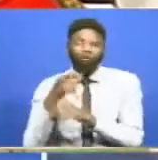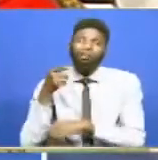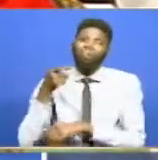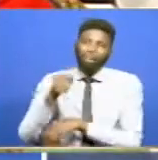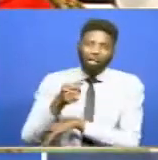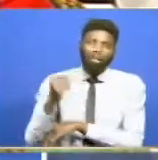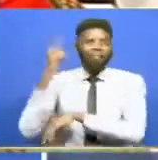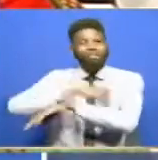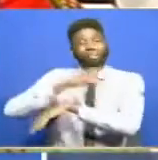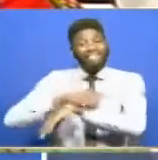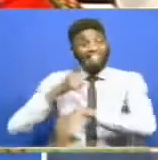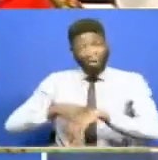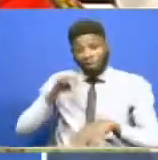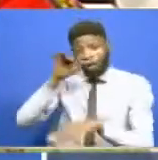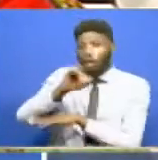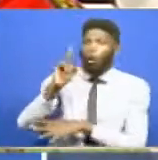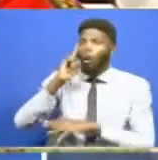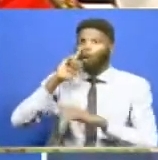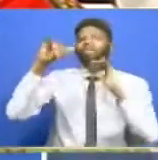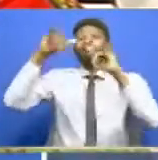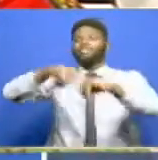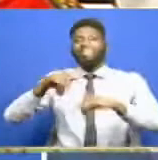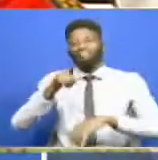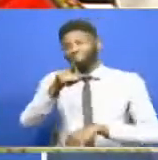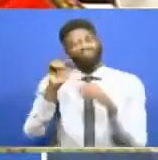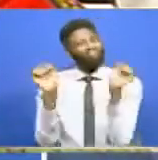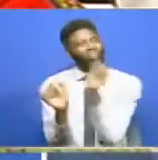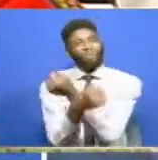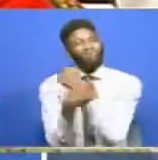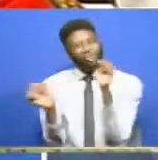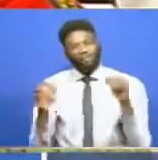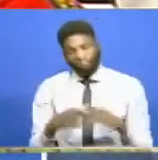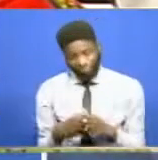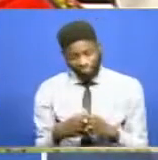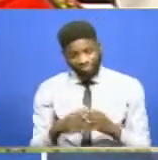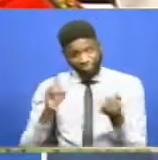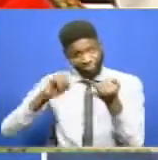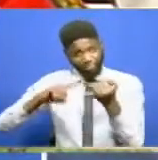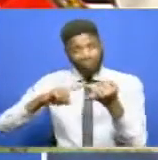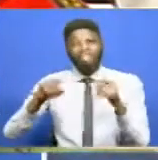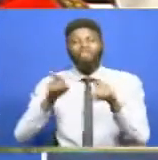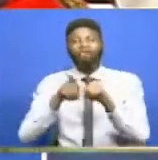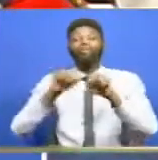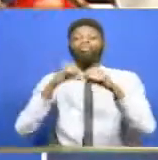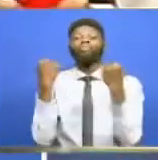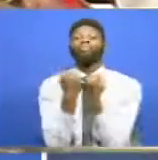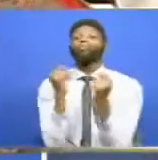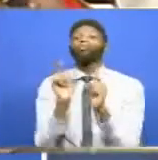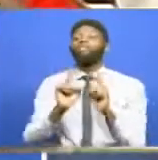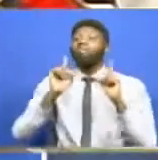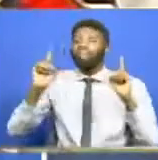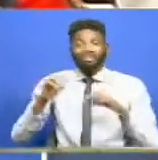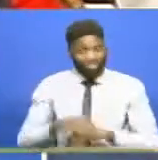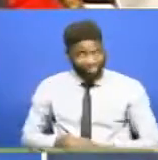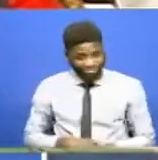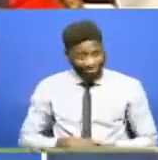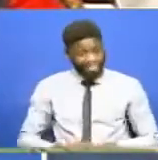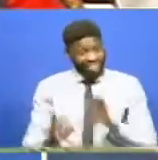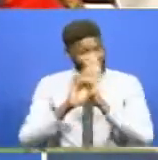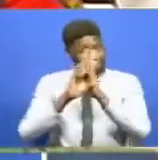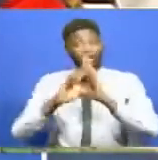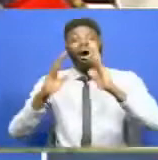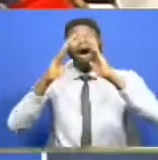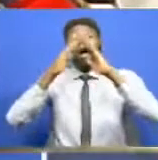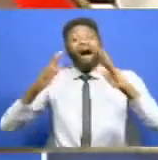telling them to stay at home, that wasn't going to work. And then social distancing. For instance, with the